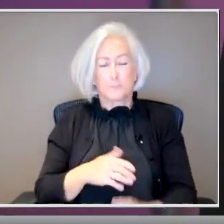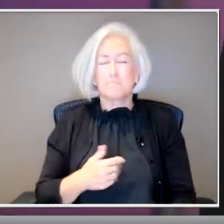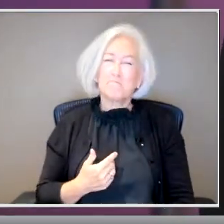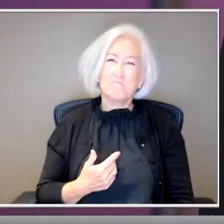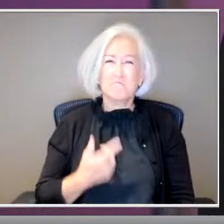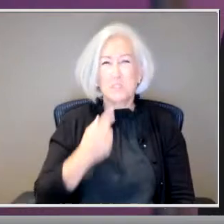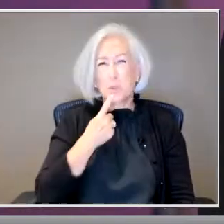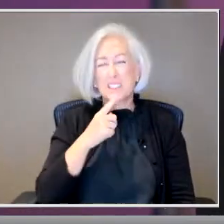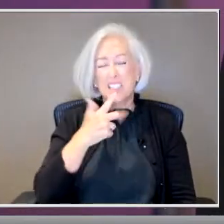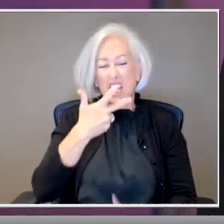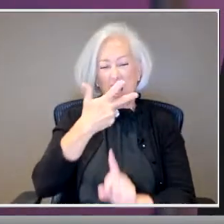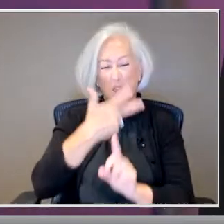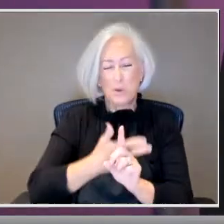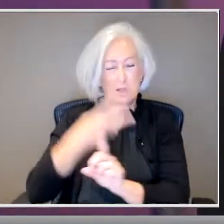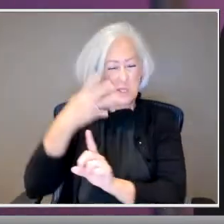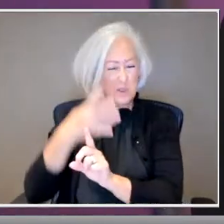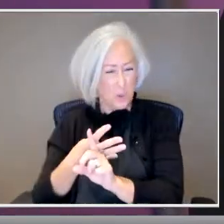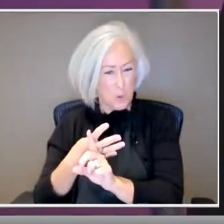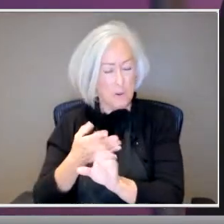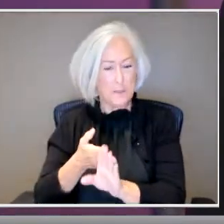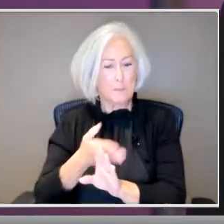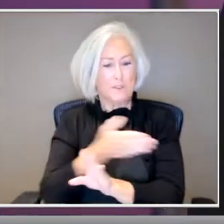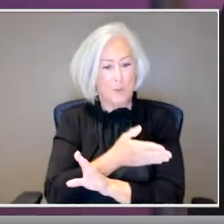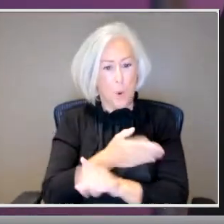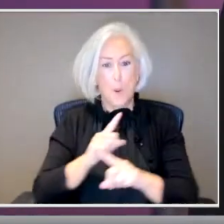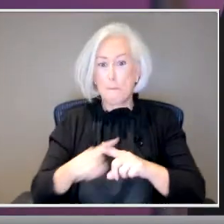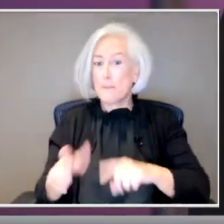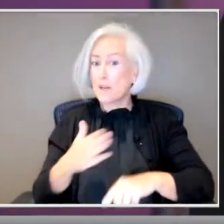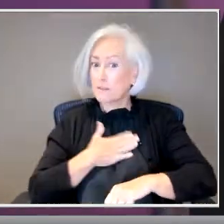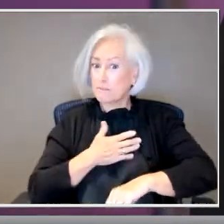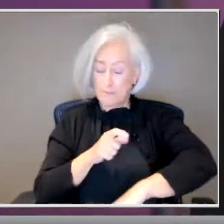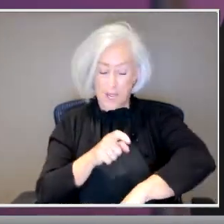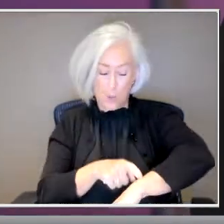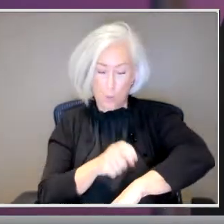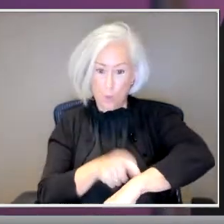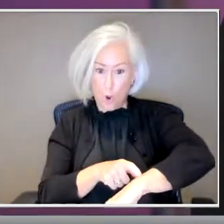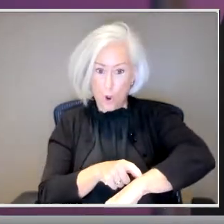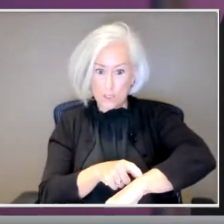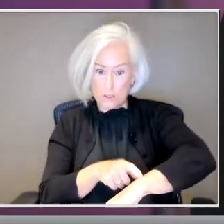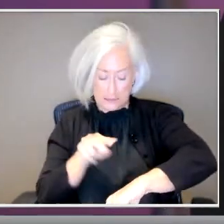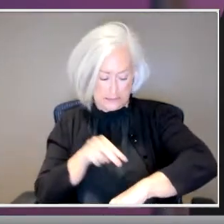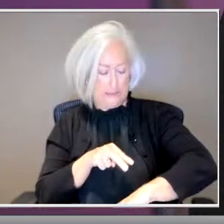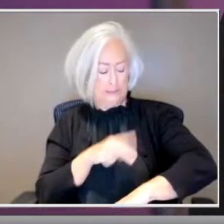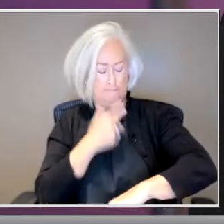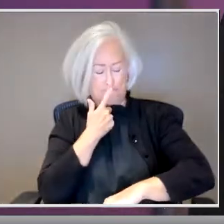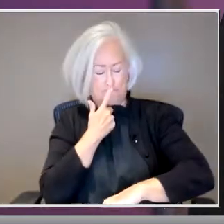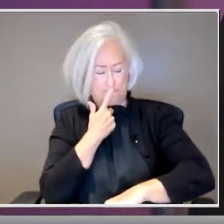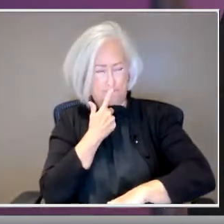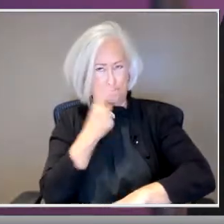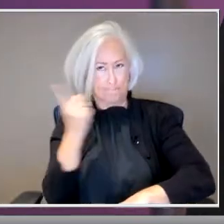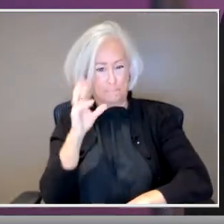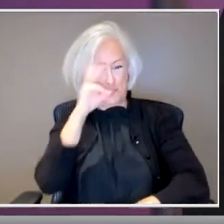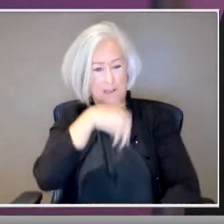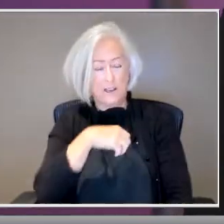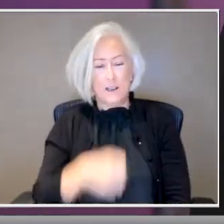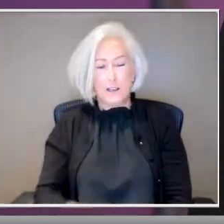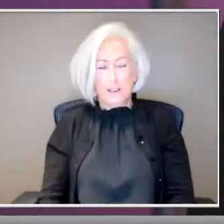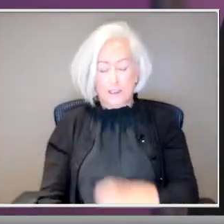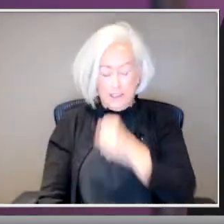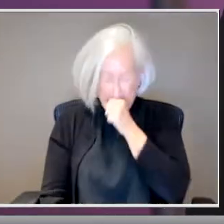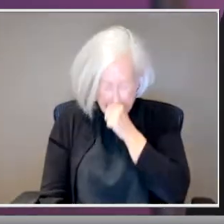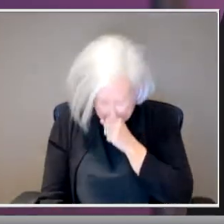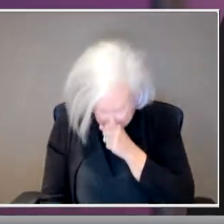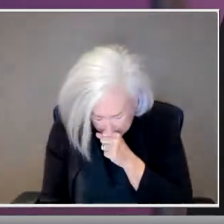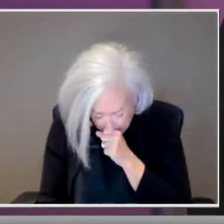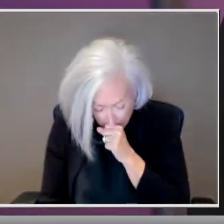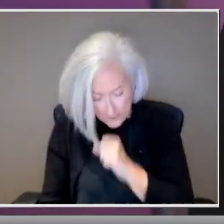would say. But really, it was my watch that was the thing that then made me think, okay, this seems weird, because I am pretty technologically